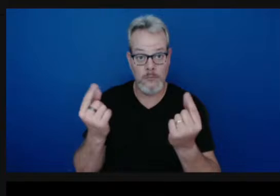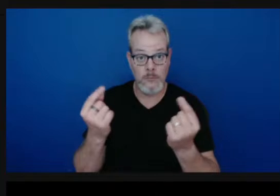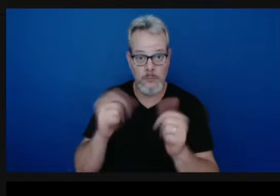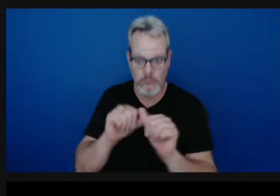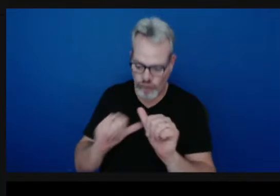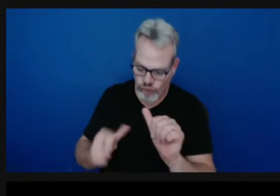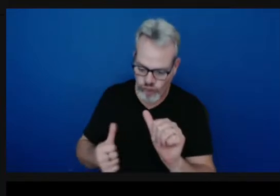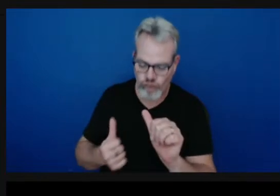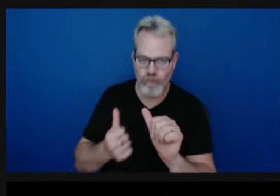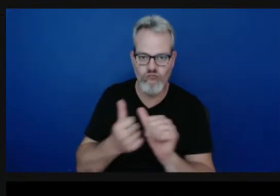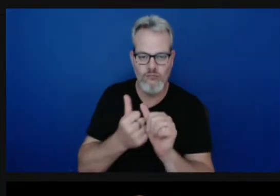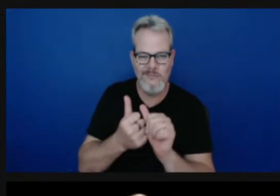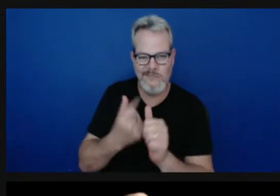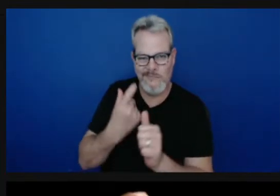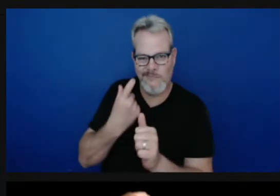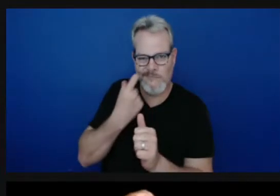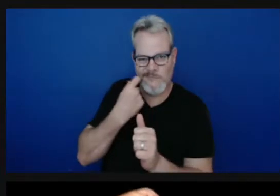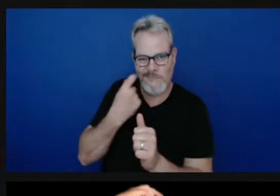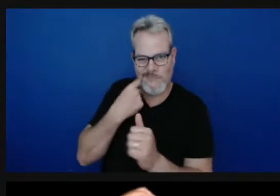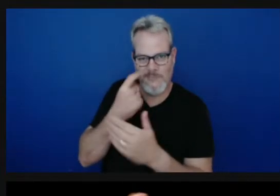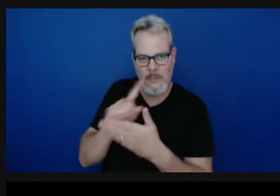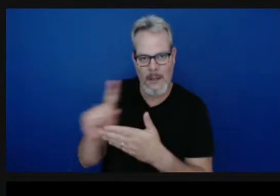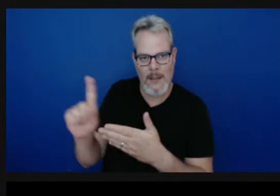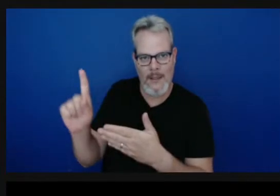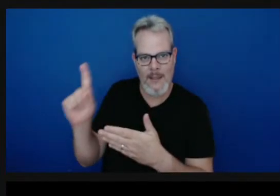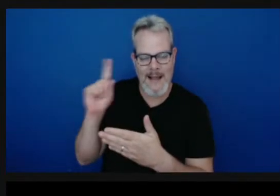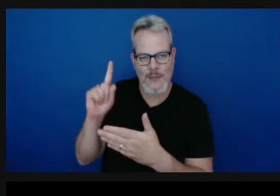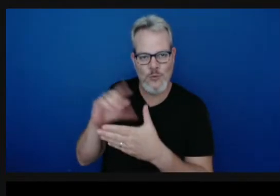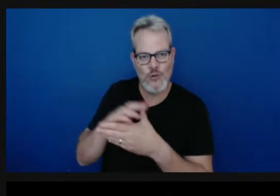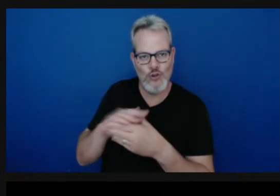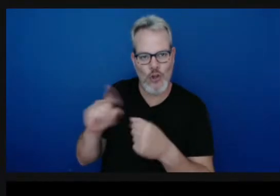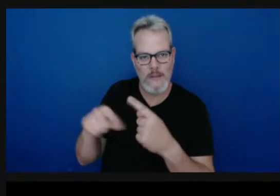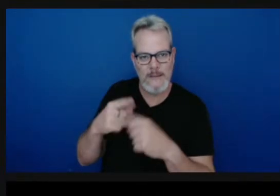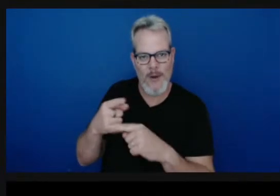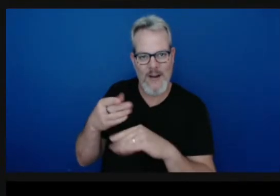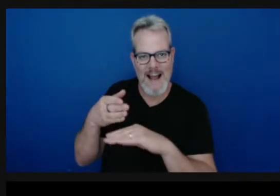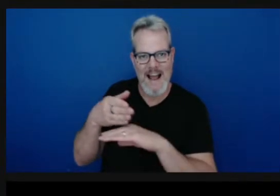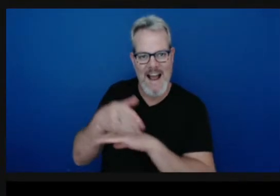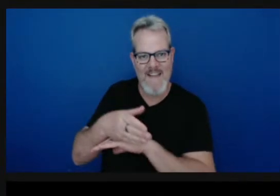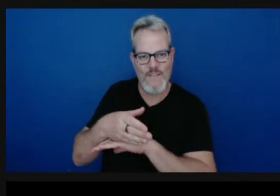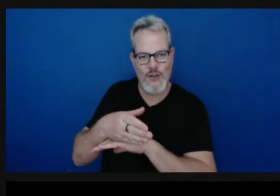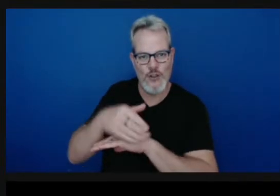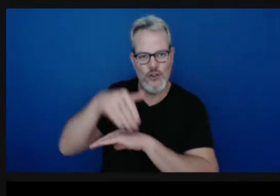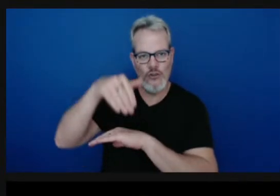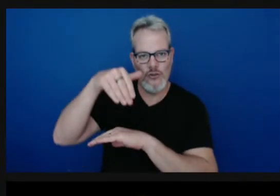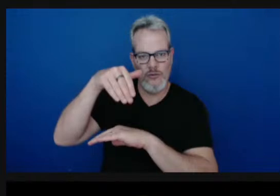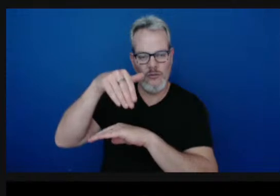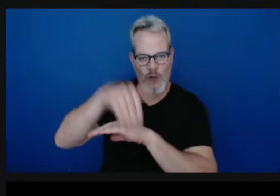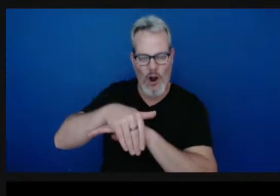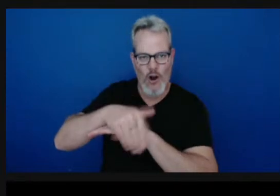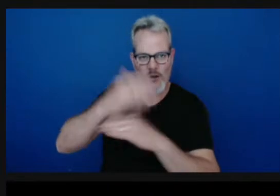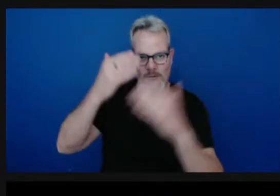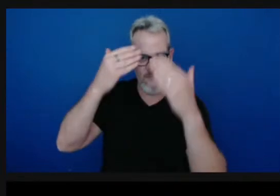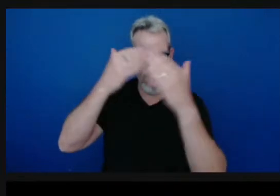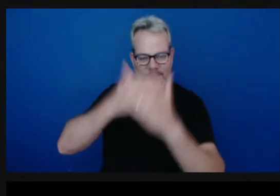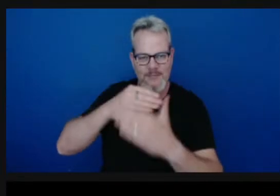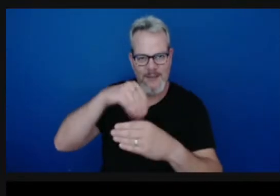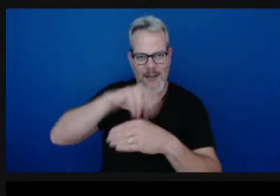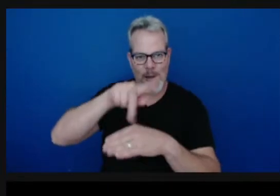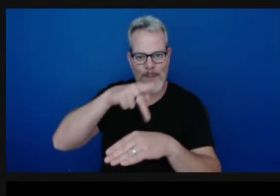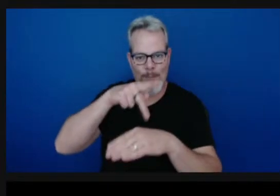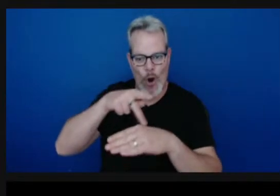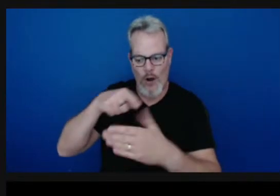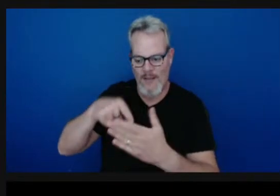from last week's After Dark in the Park that Don Swanson presented. This was on the centennial